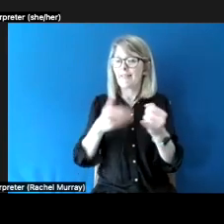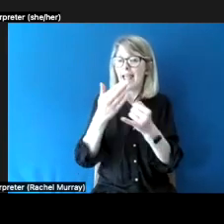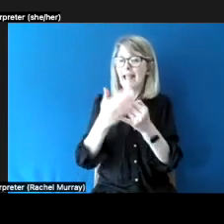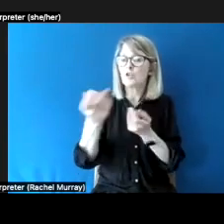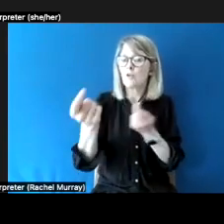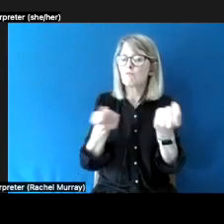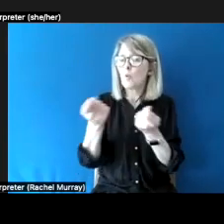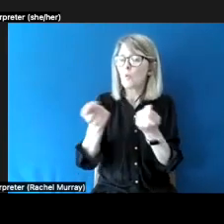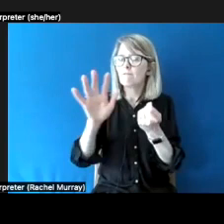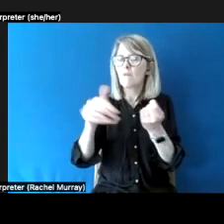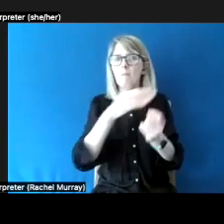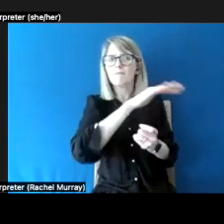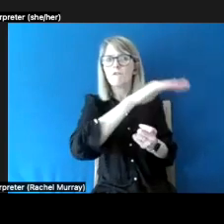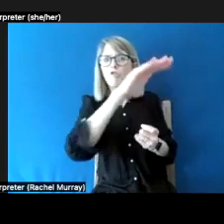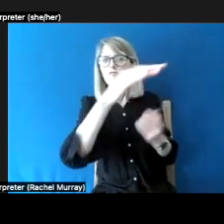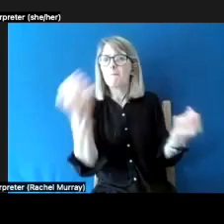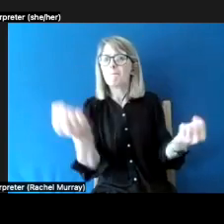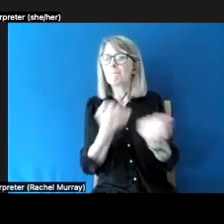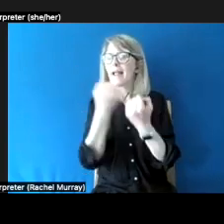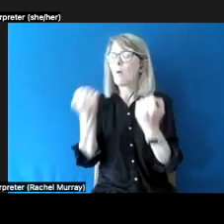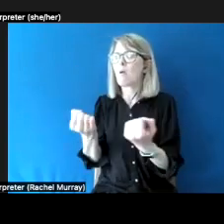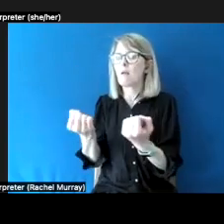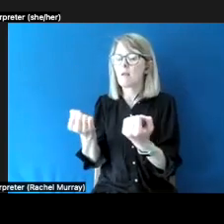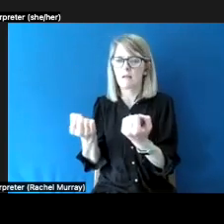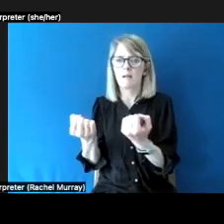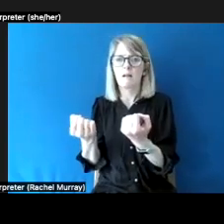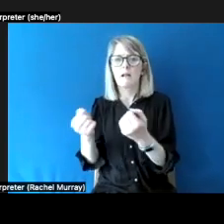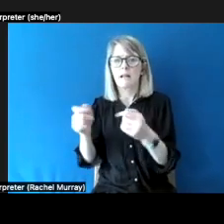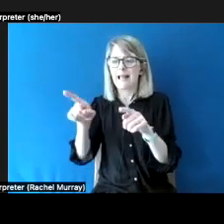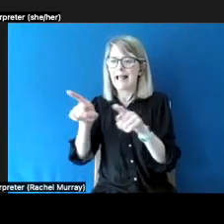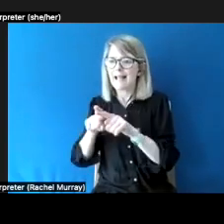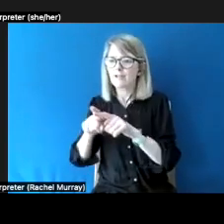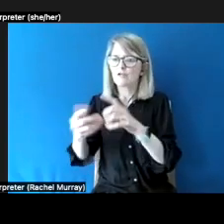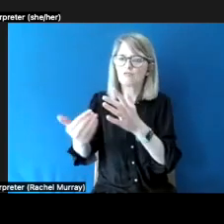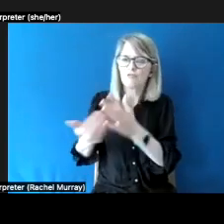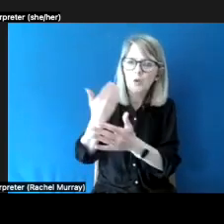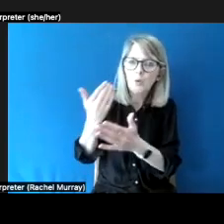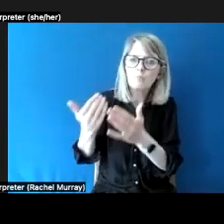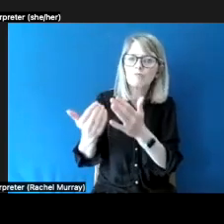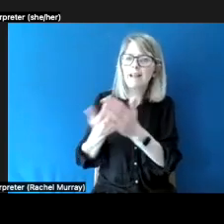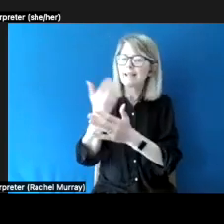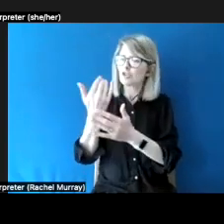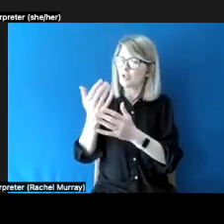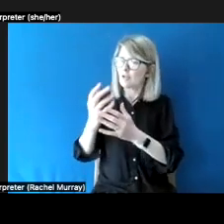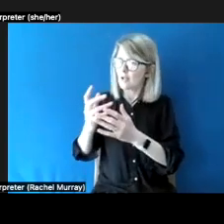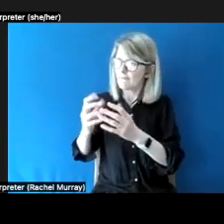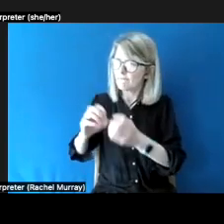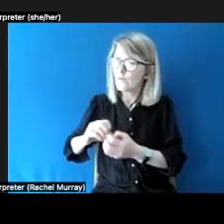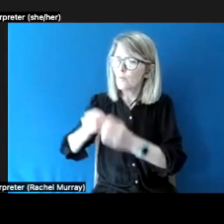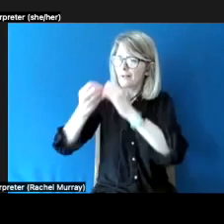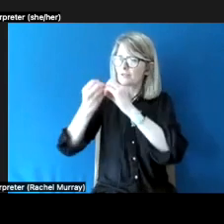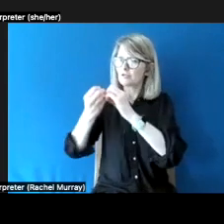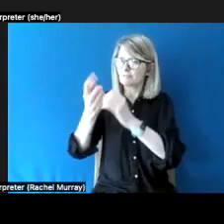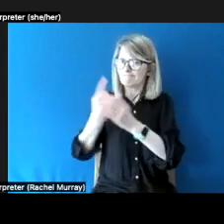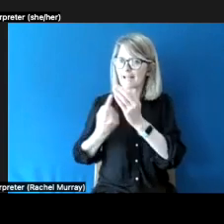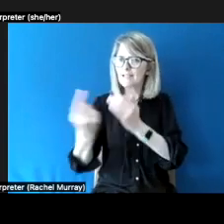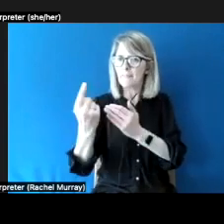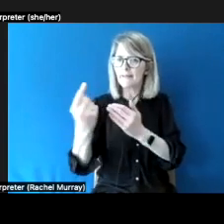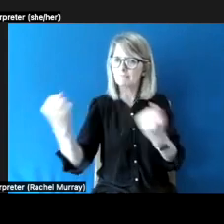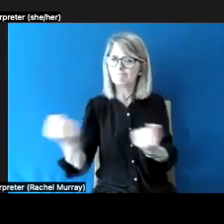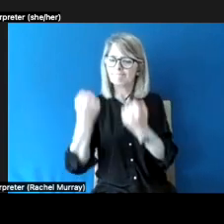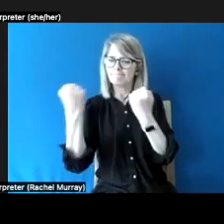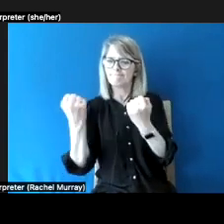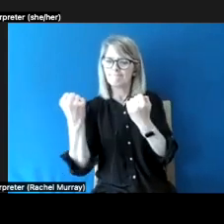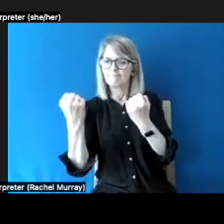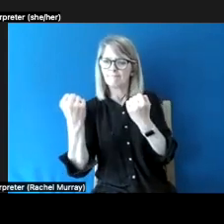the recuperation and or formation of an independent entity, usually a nation state, through